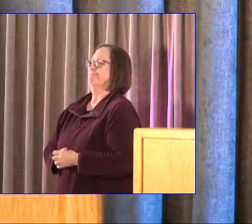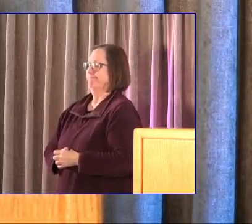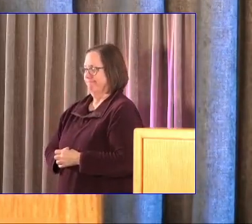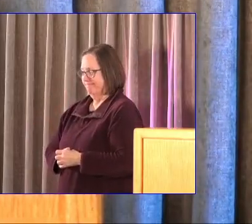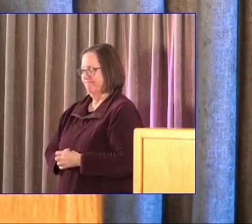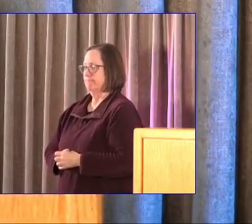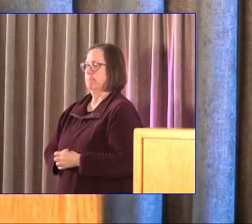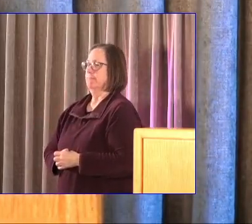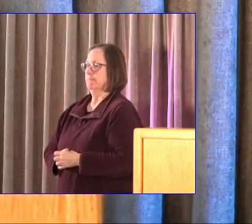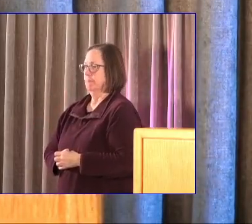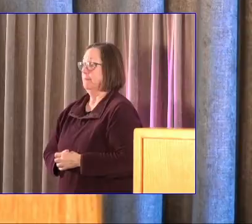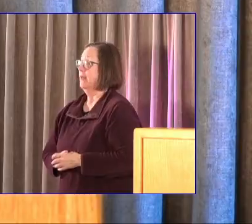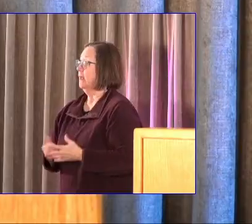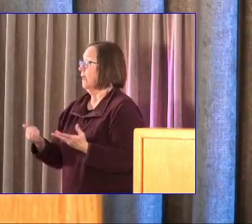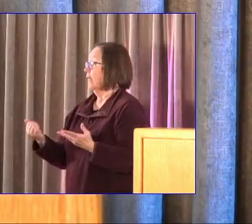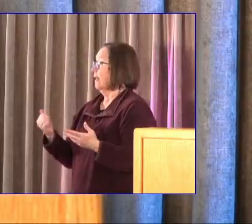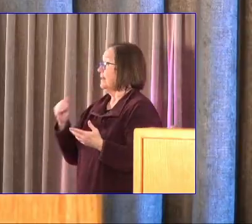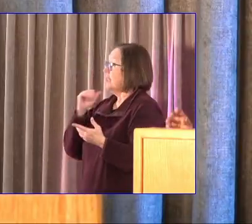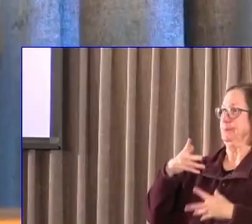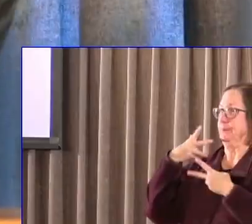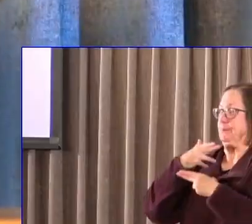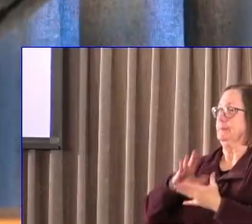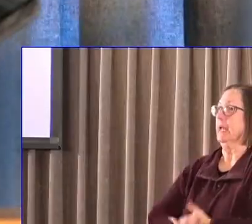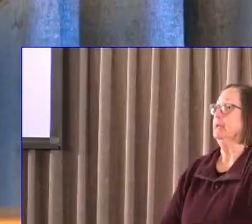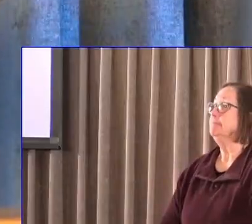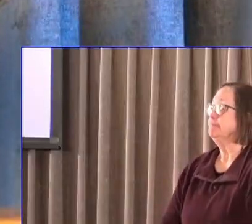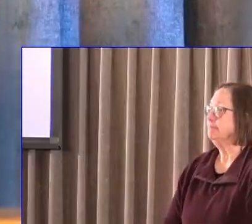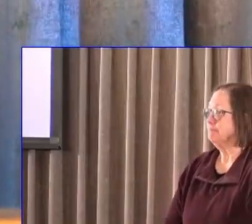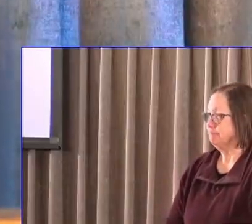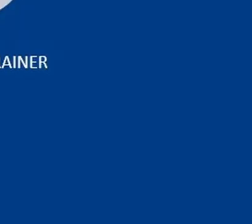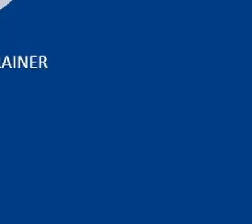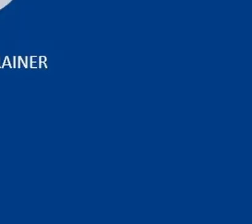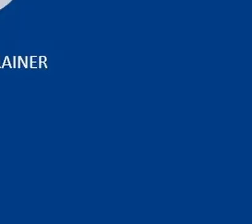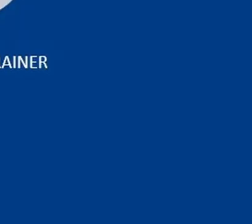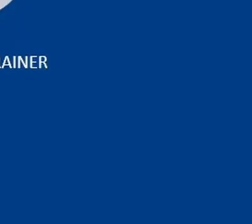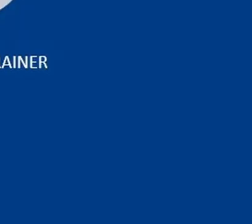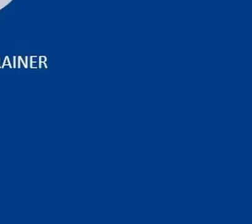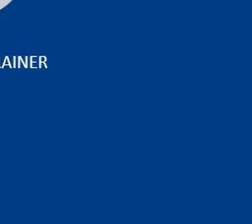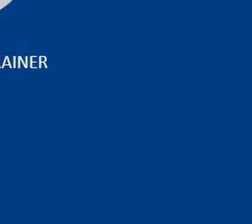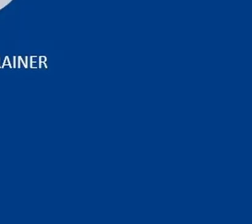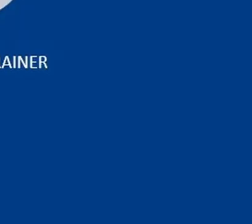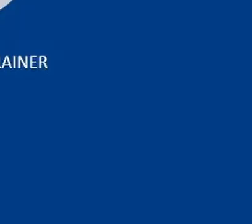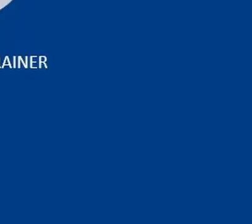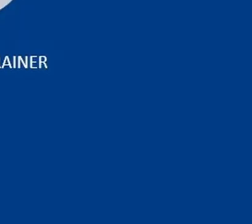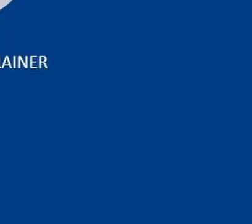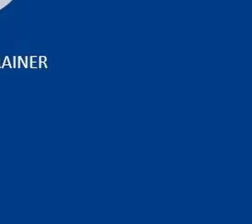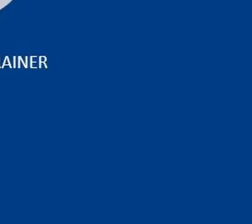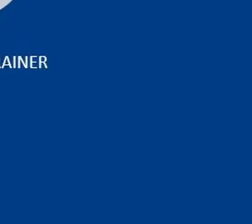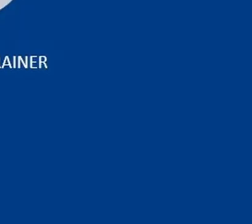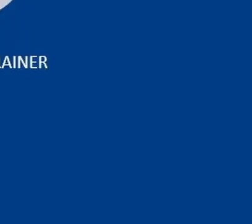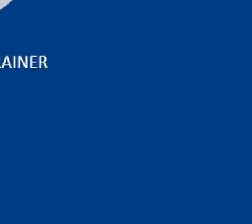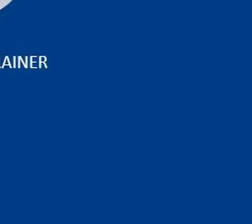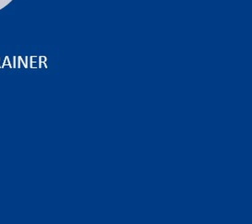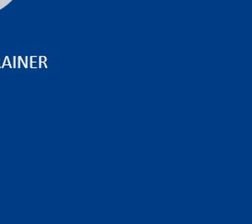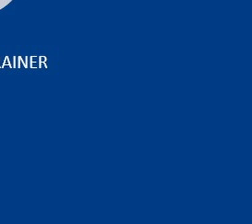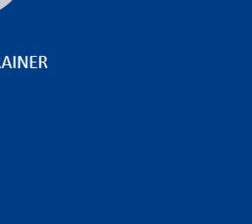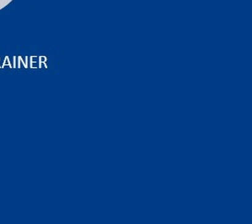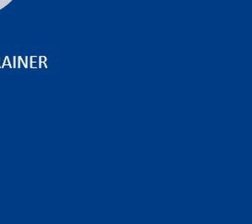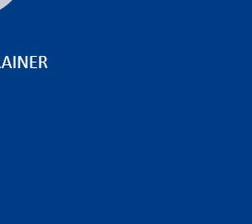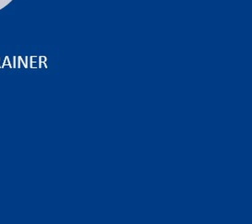make consciously here in our community. Community building actions. These are some of the things that we're going to do. Operational definition of